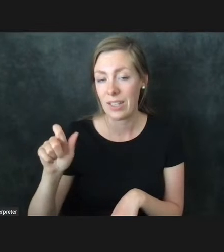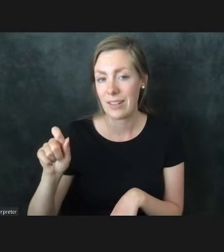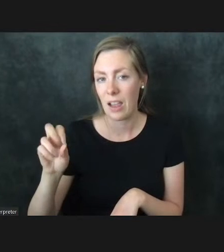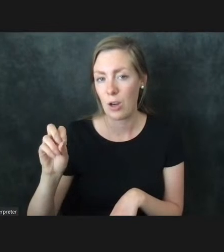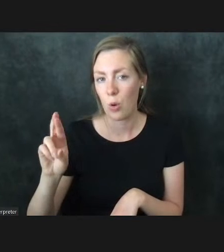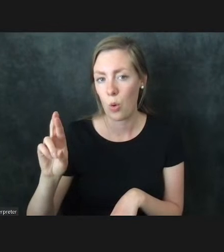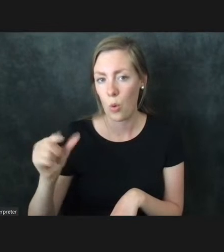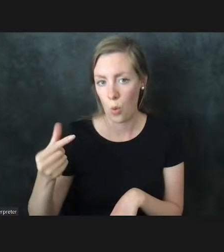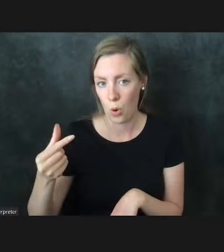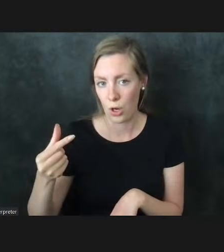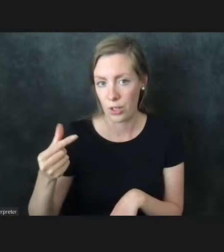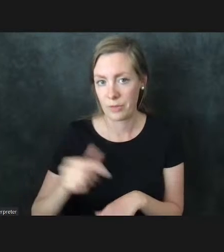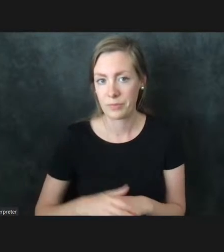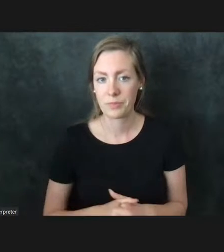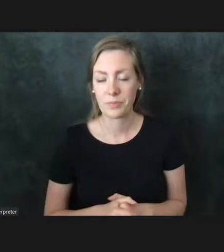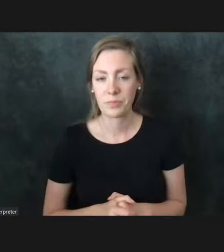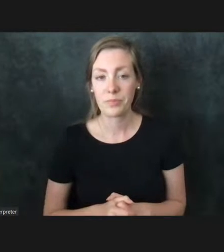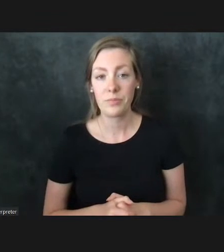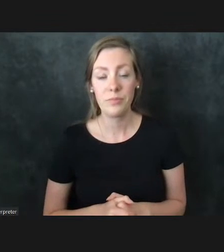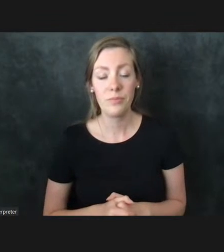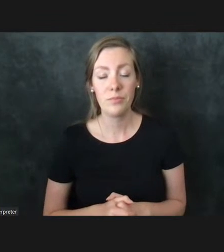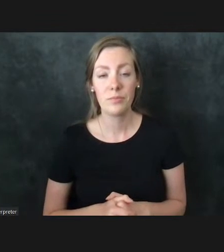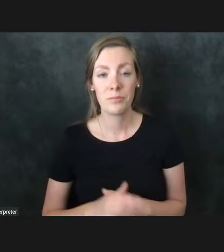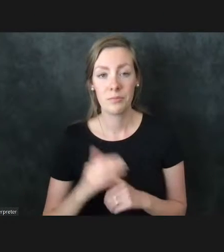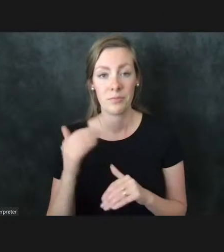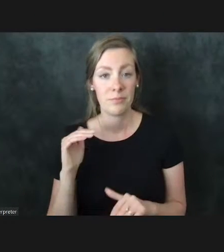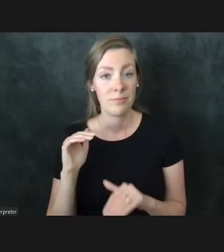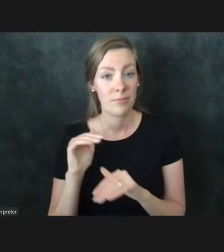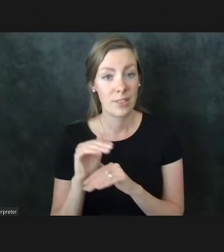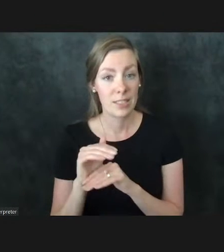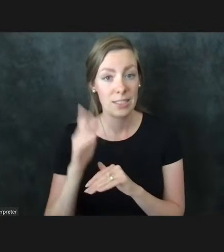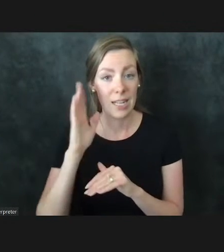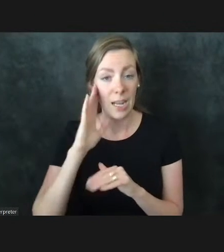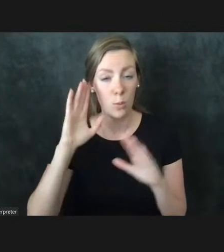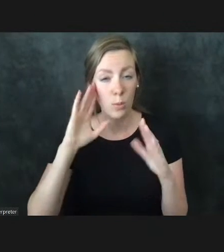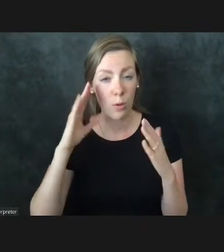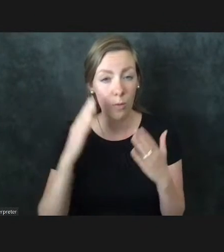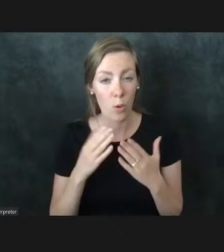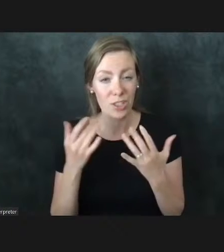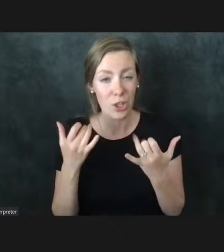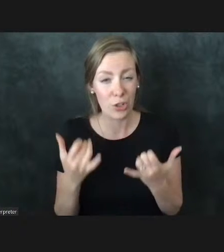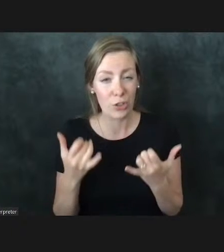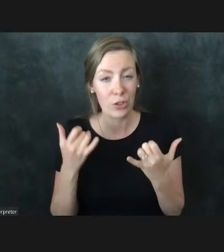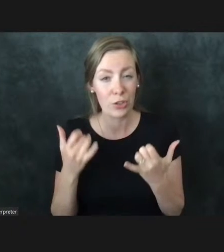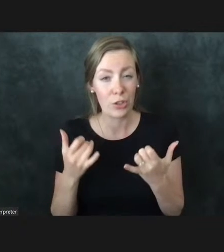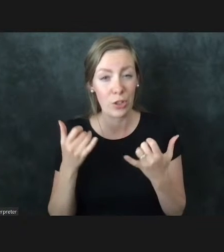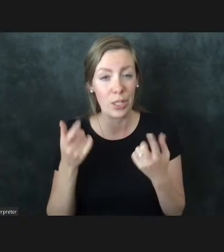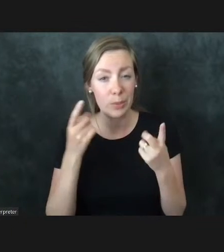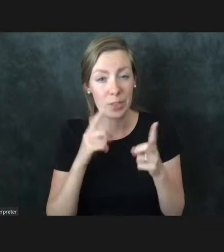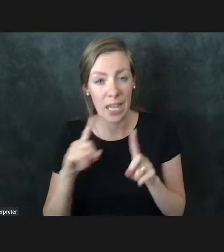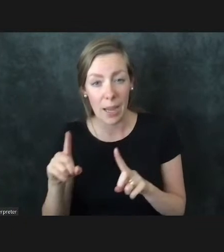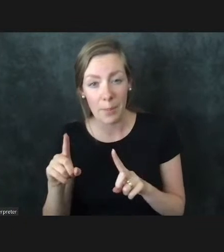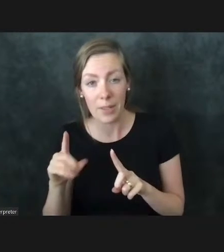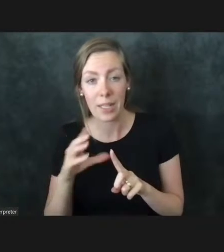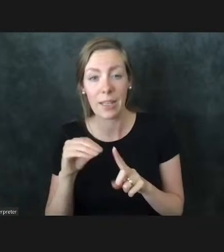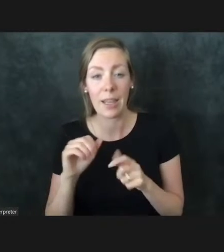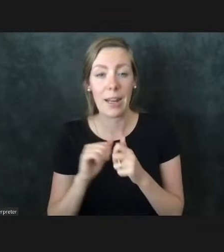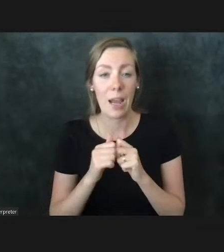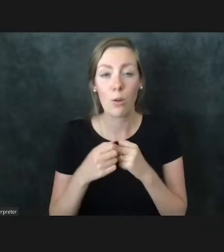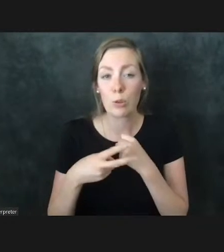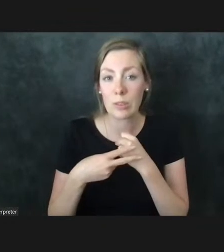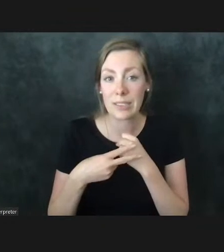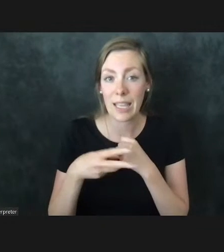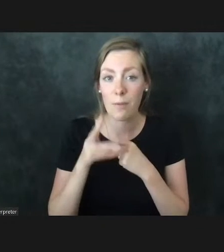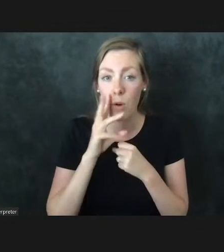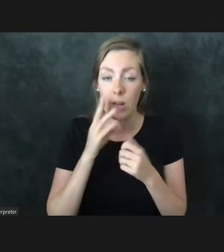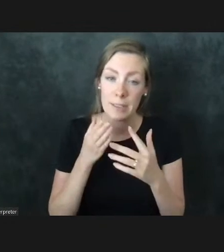sonoma-county.org. While tonight we are going to primarily focus on current conditions and tips on conservation to get through this